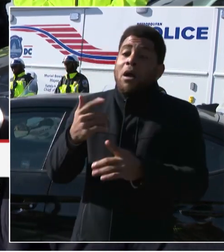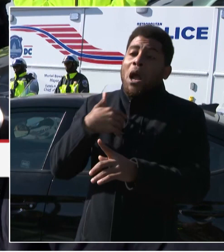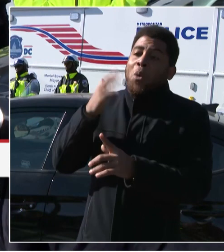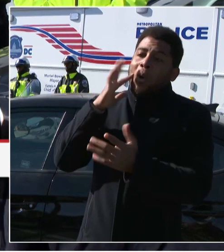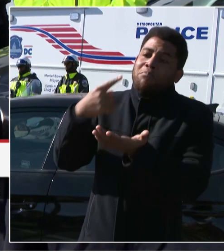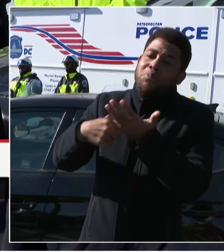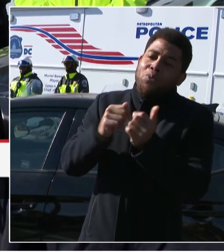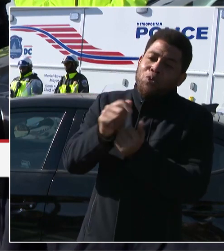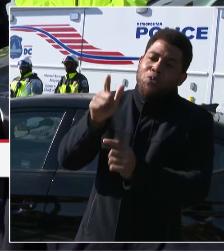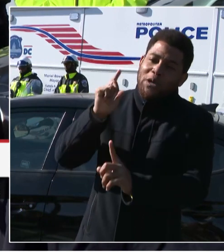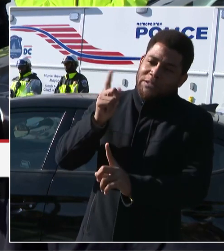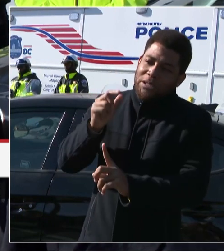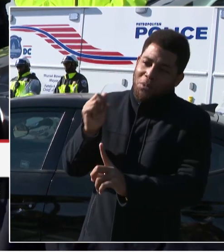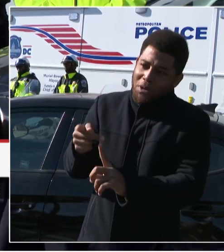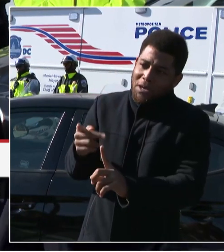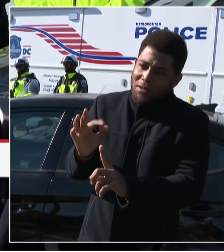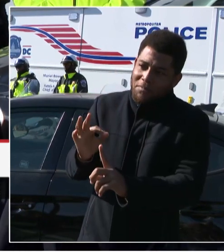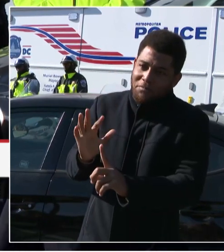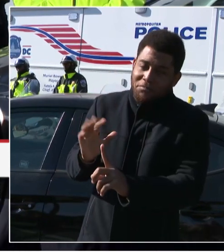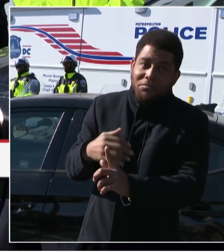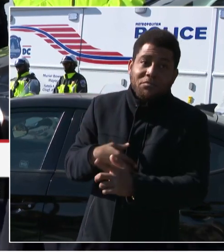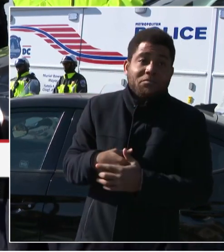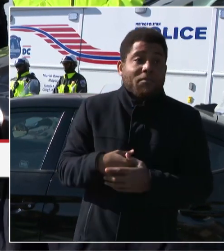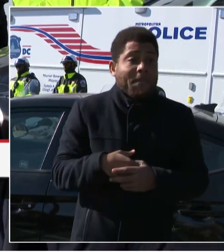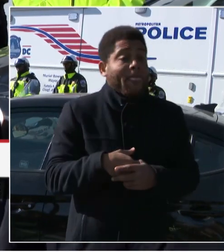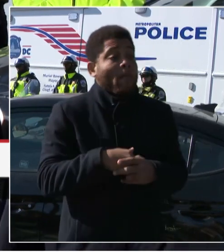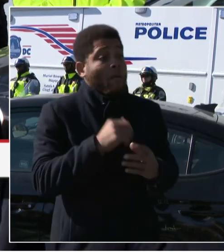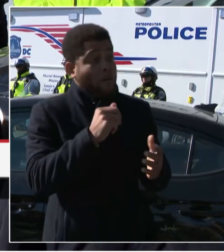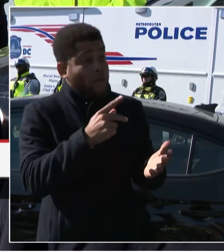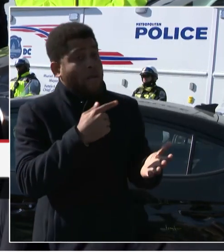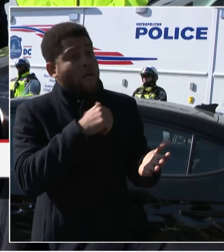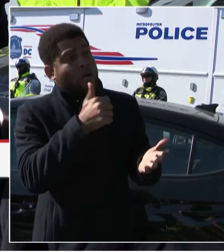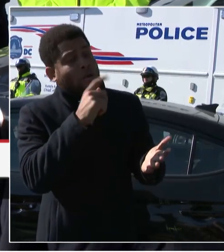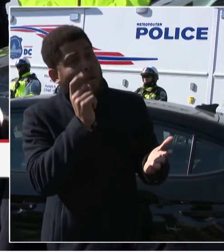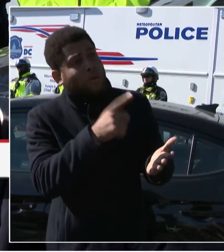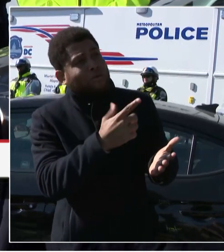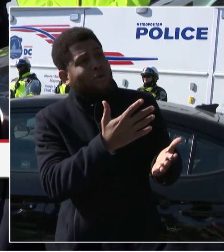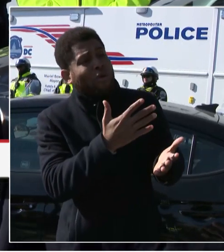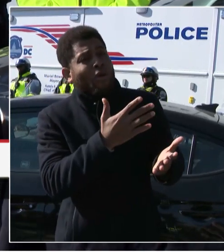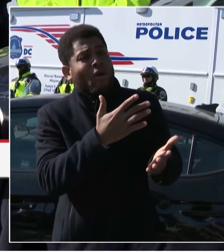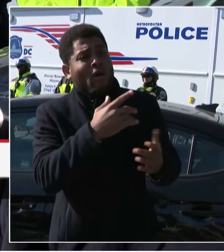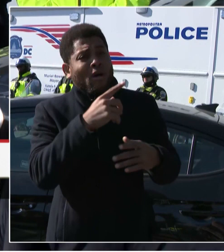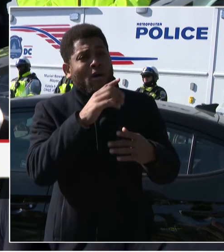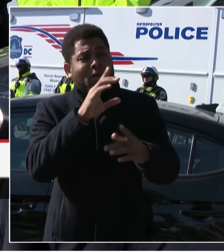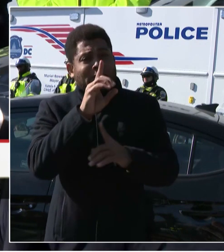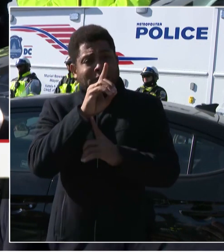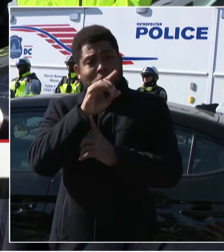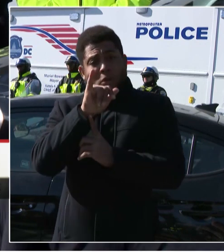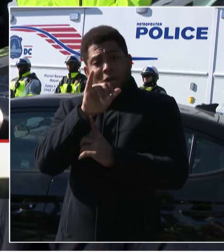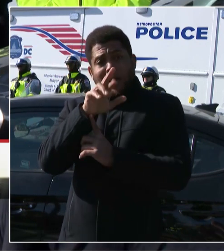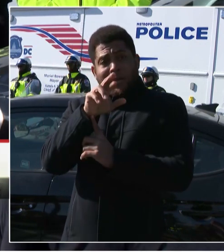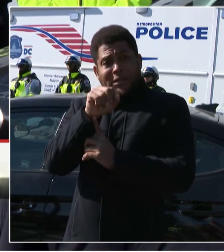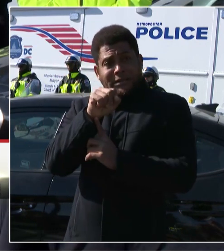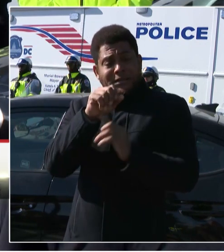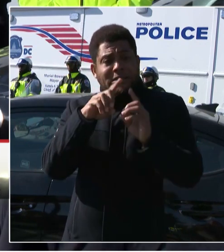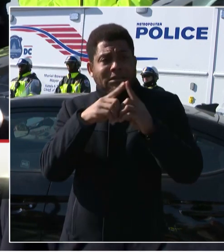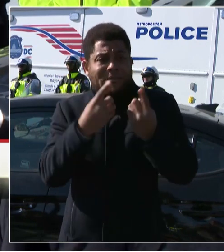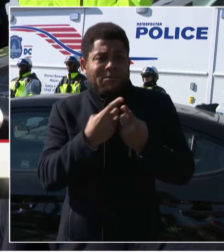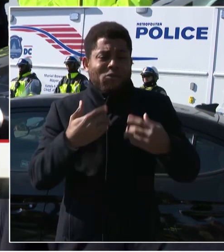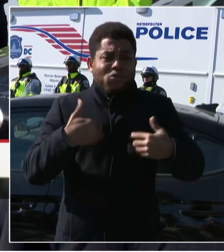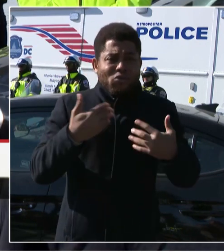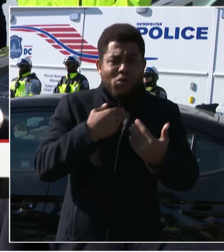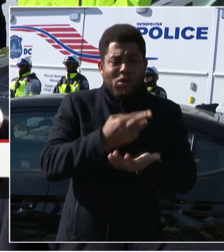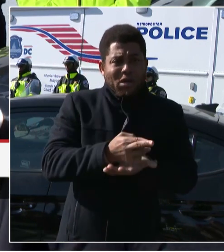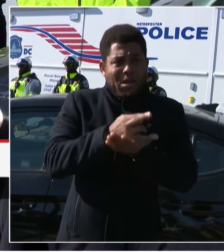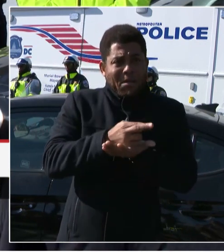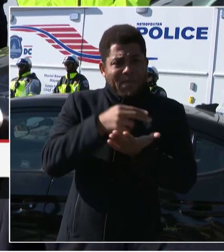DYRS. My latest understanding on DYRS at both YSC and New Beginnings is that YSC is over capacity and New Beginnings is